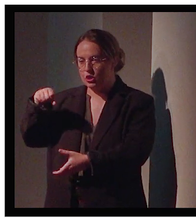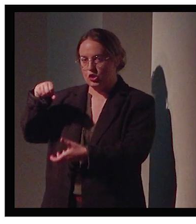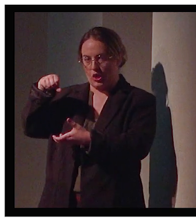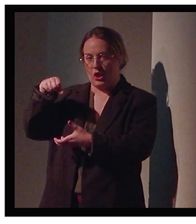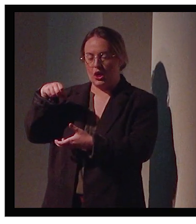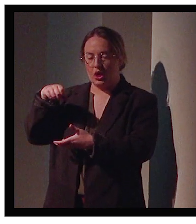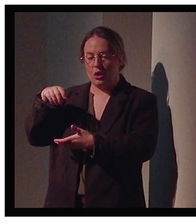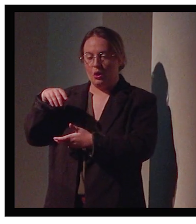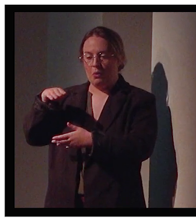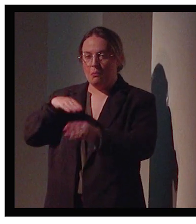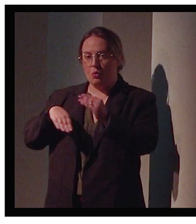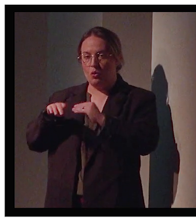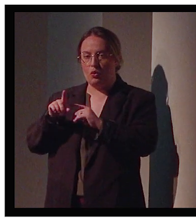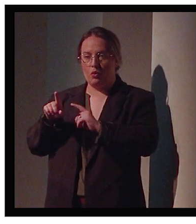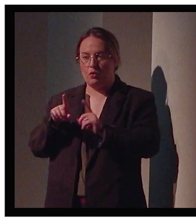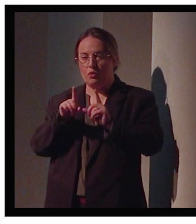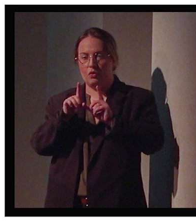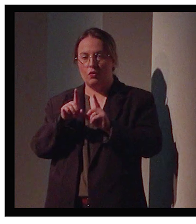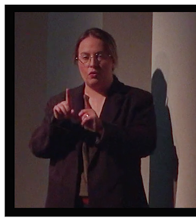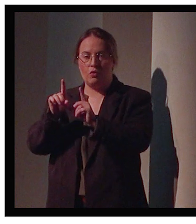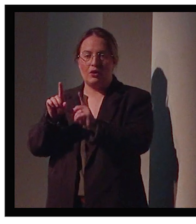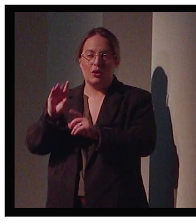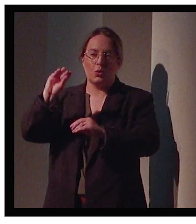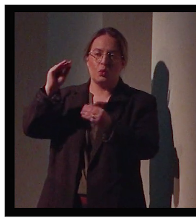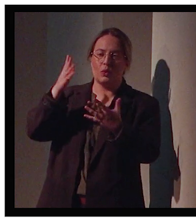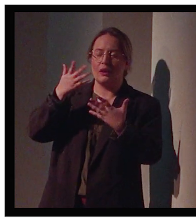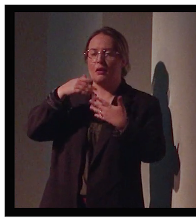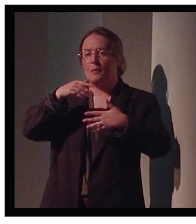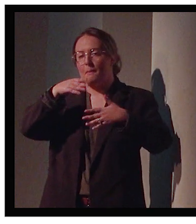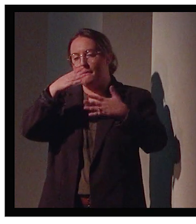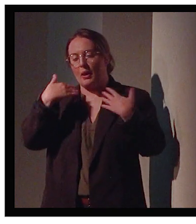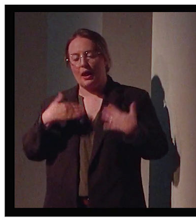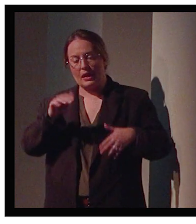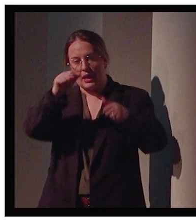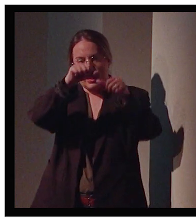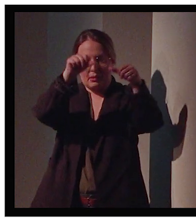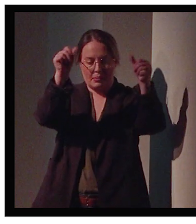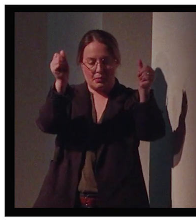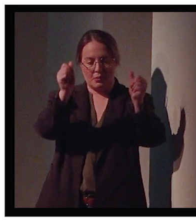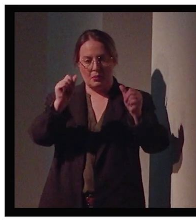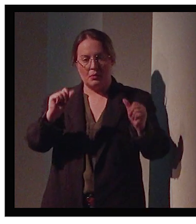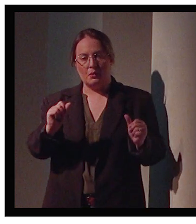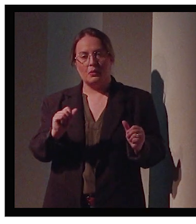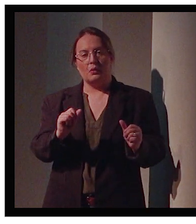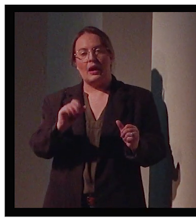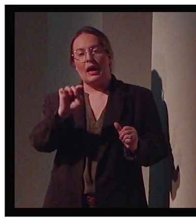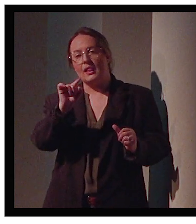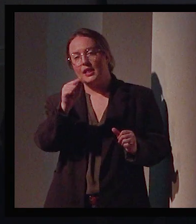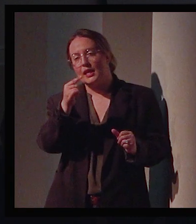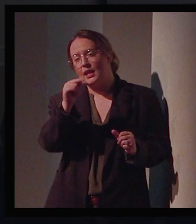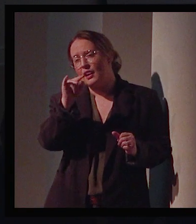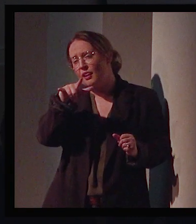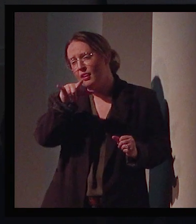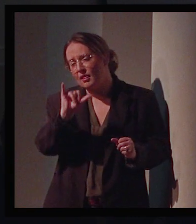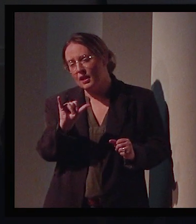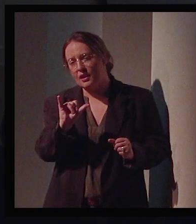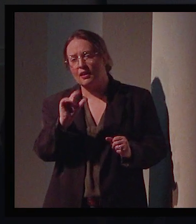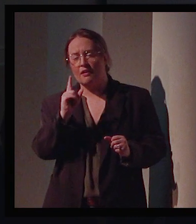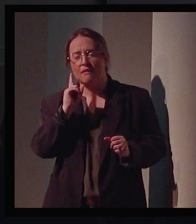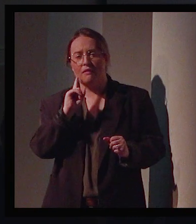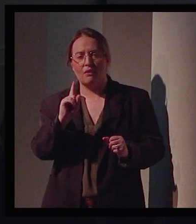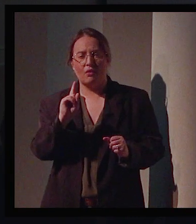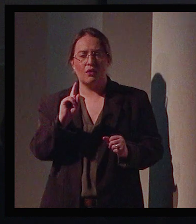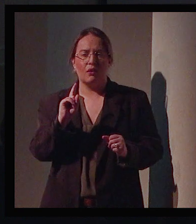face gently lit by the setting sun, and her body is curved elegantly like an ancient classical sculpture. These were the